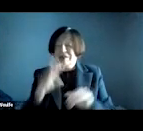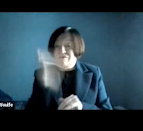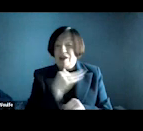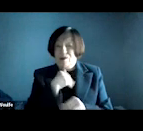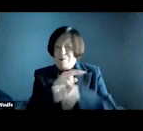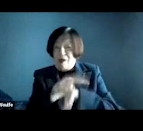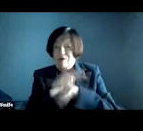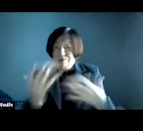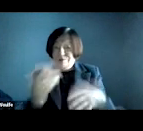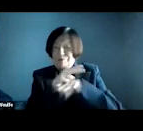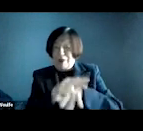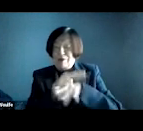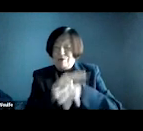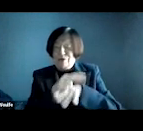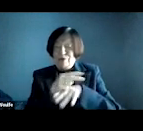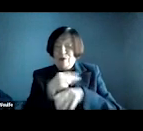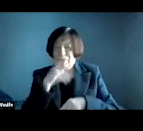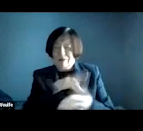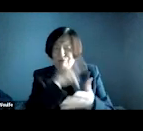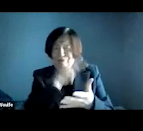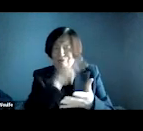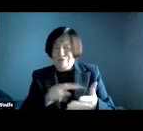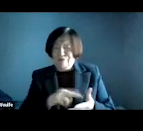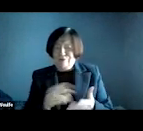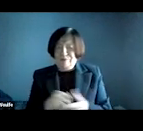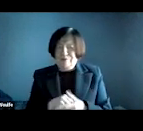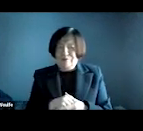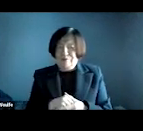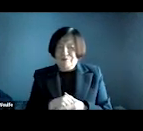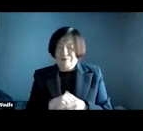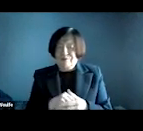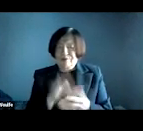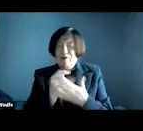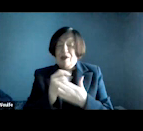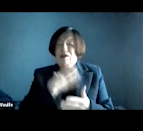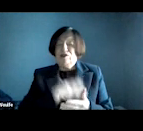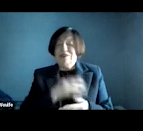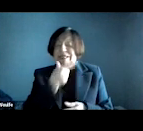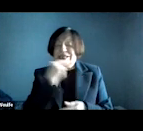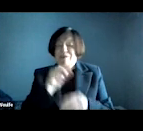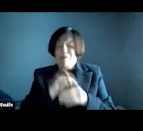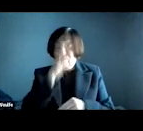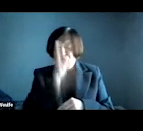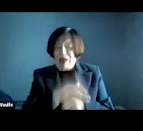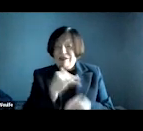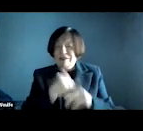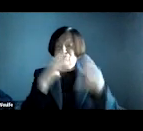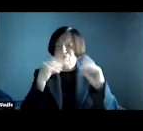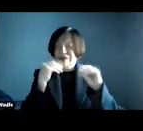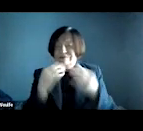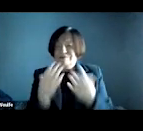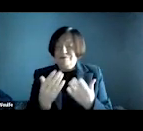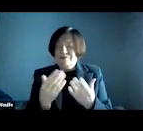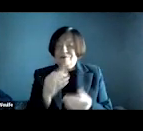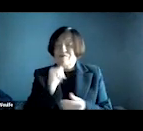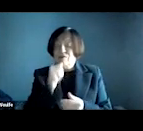monitoring it, and we can read out those questions directly. So sometimes it's easier just to put your question directly in there. But if not, we'll